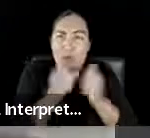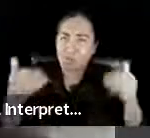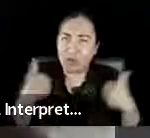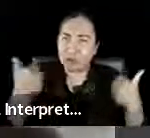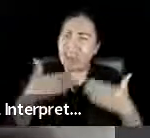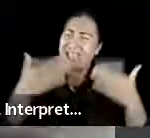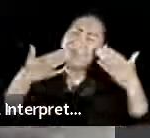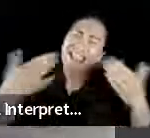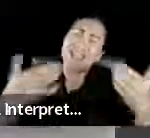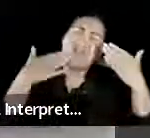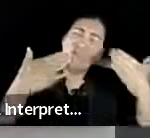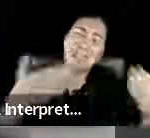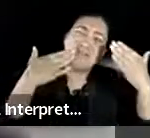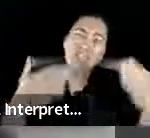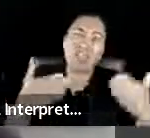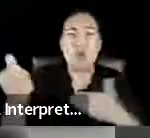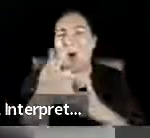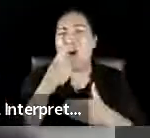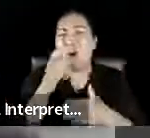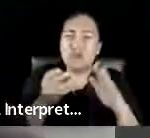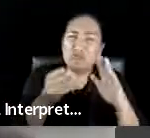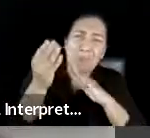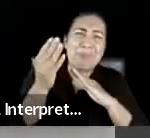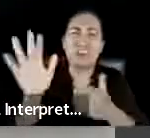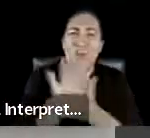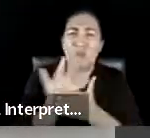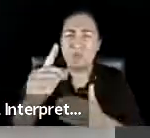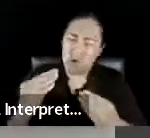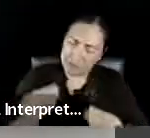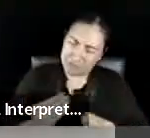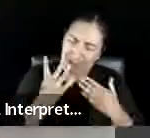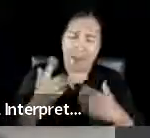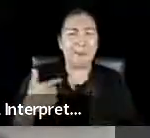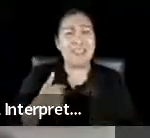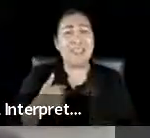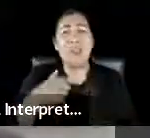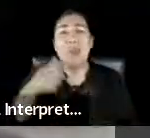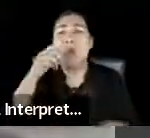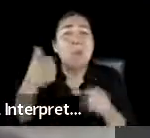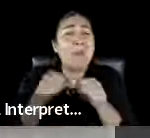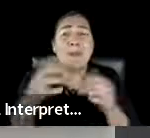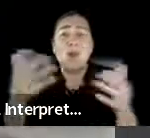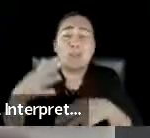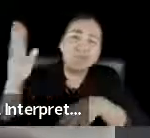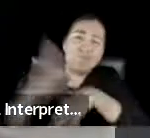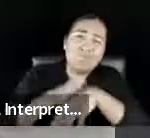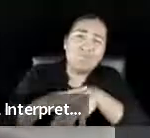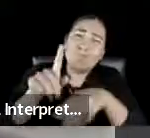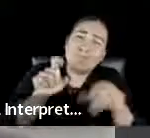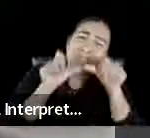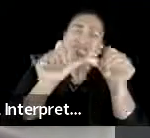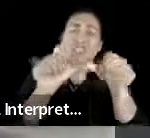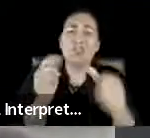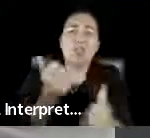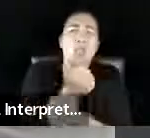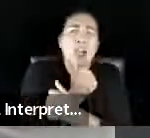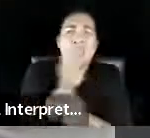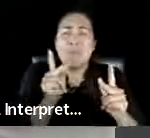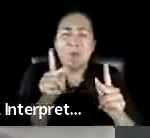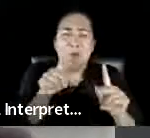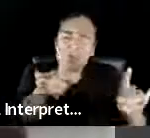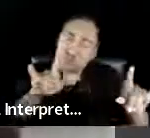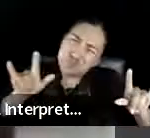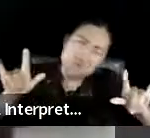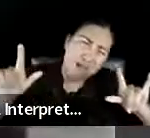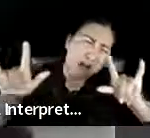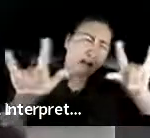submitting it. You inspire me. And just remember, like I said before, to continue to love people around you a little bit louder.